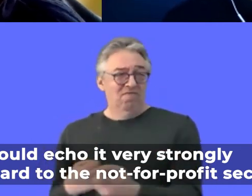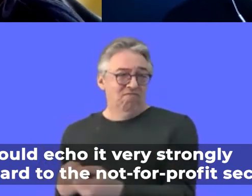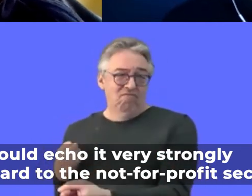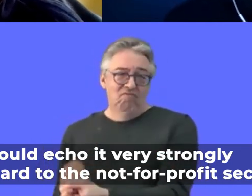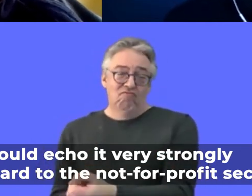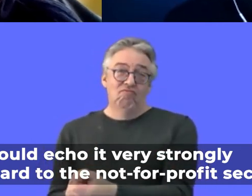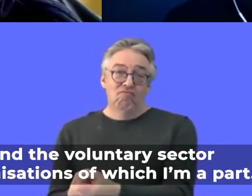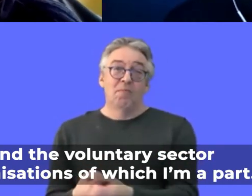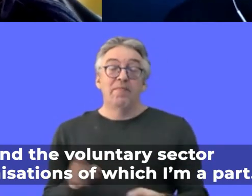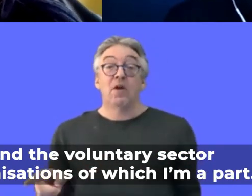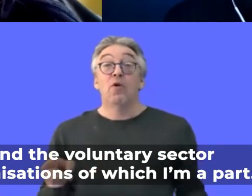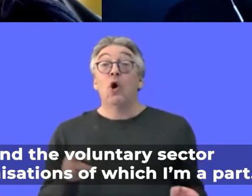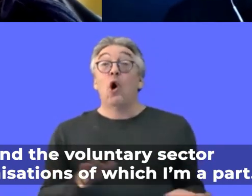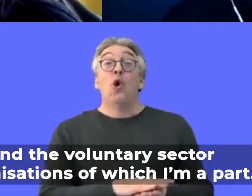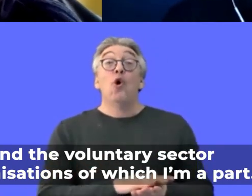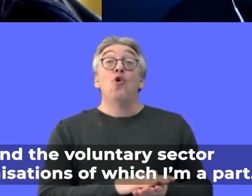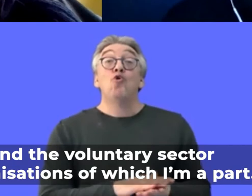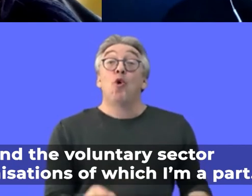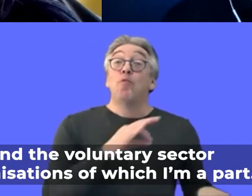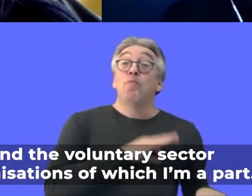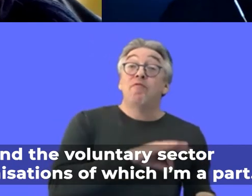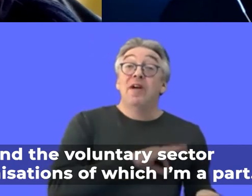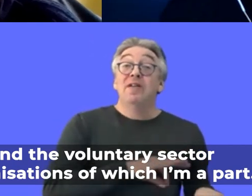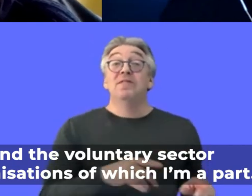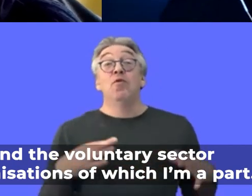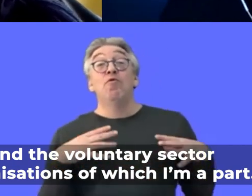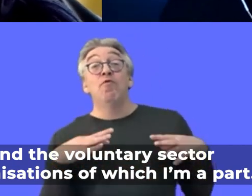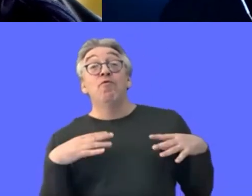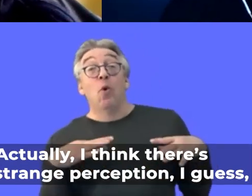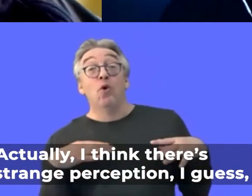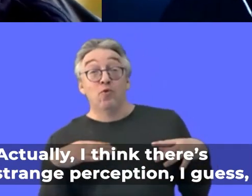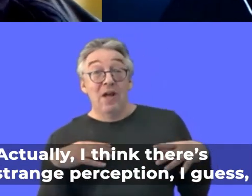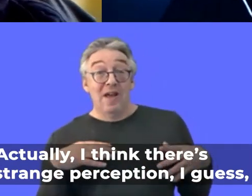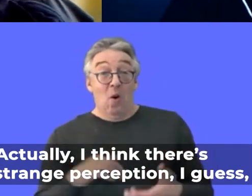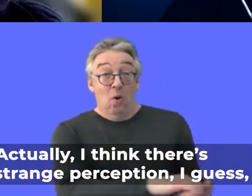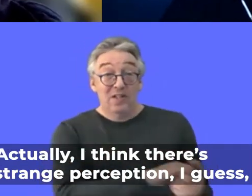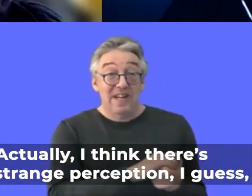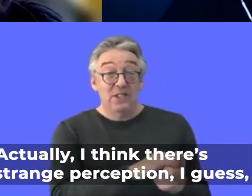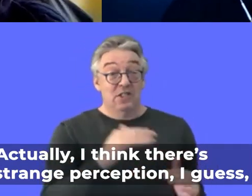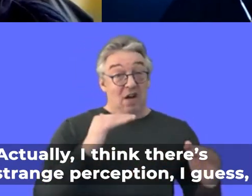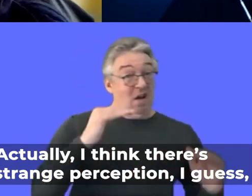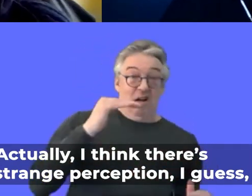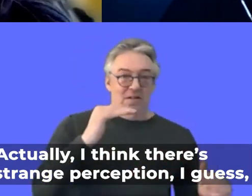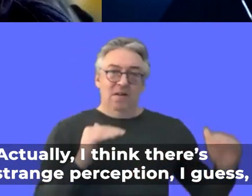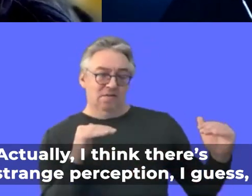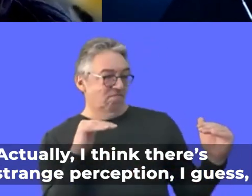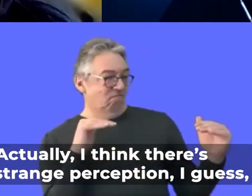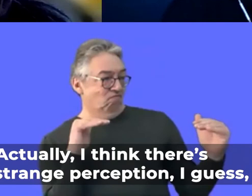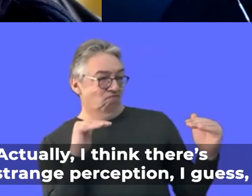the not-for-profit sector and the voluntary sector organisations, of which I'm a part, because actually, I think there's this kind